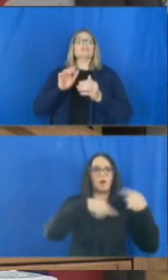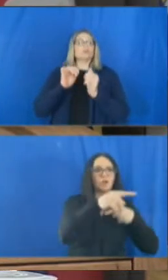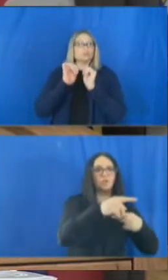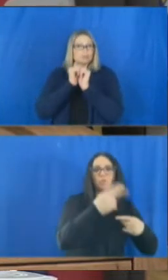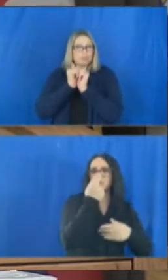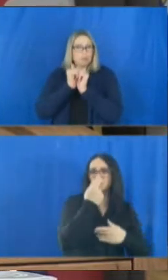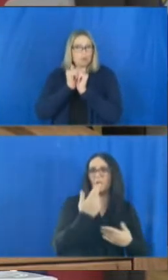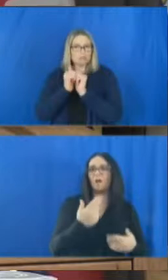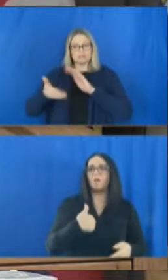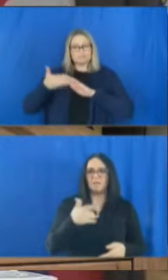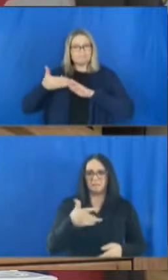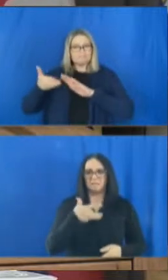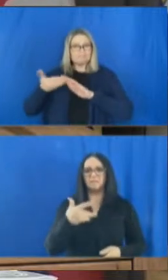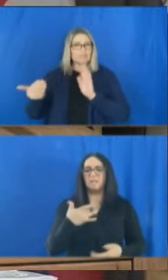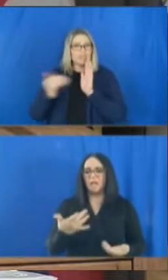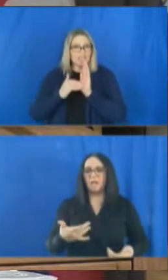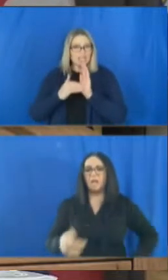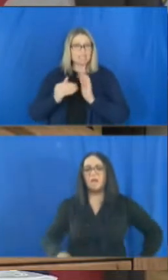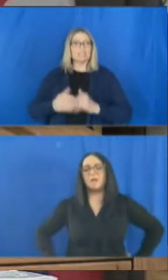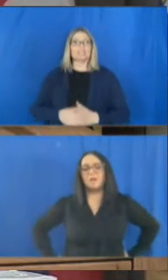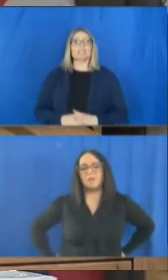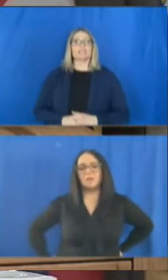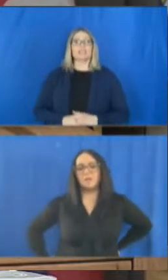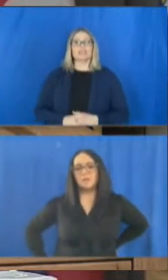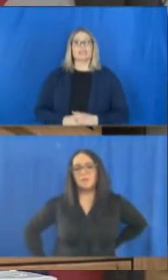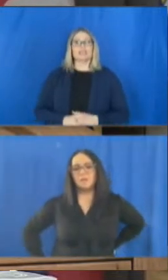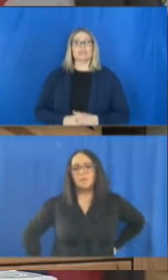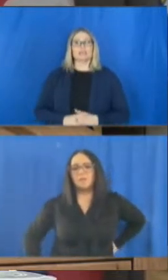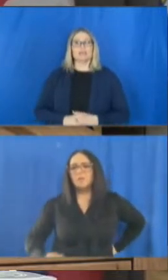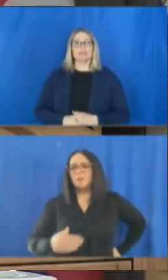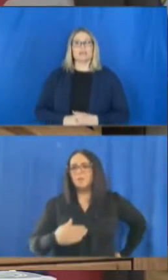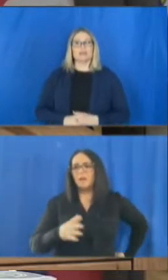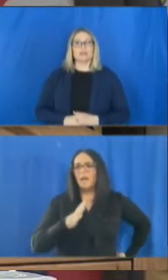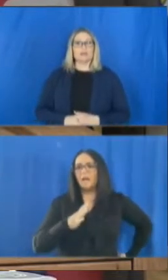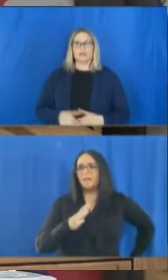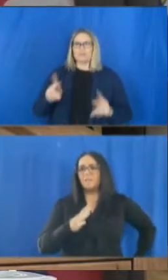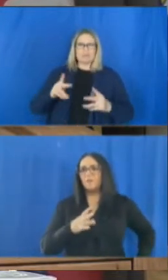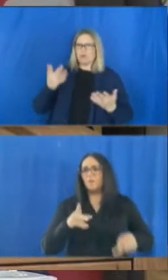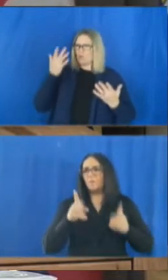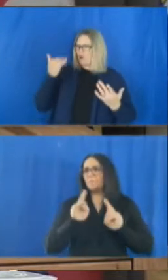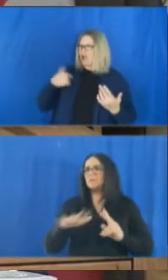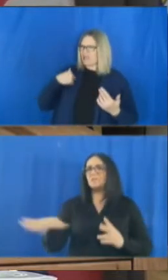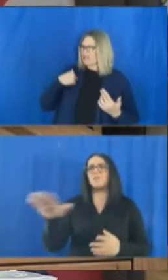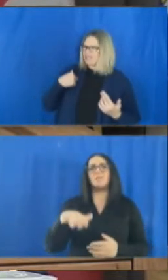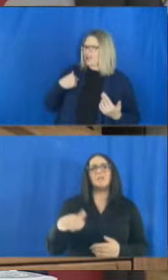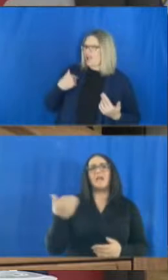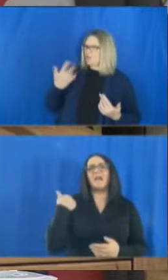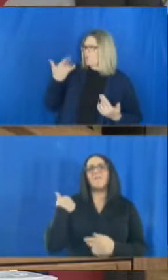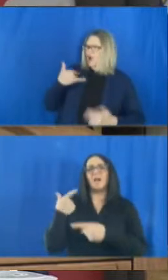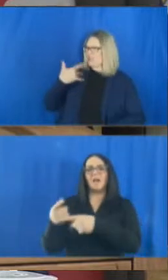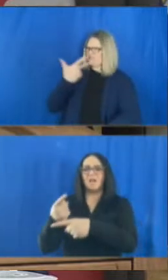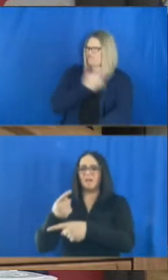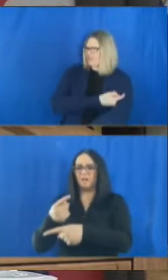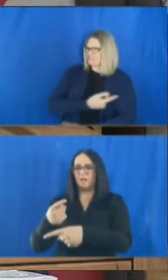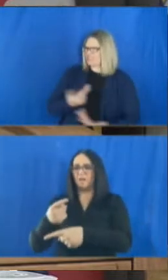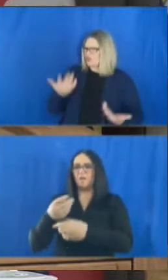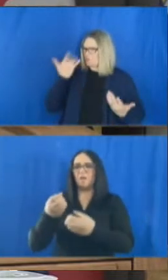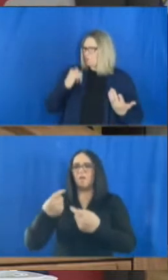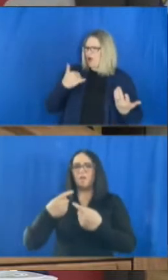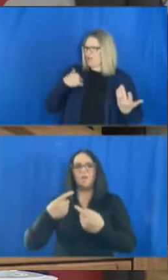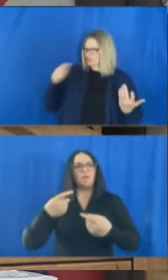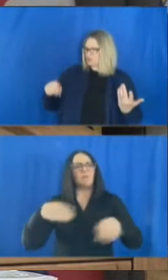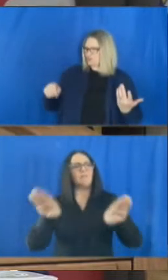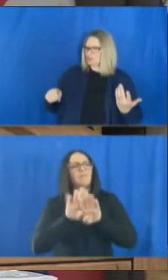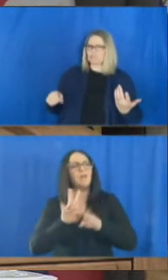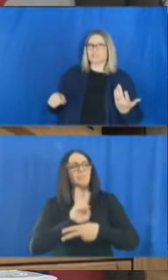there is a benefit to doing your part and to ensuring that you're not going to be a risk to others and that your kids can get back